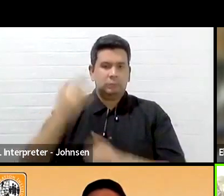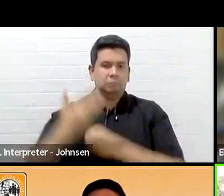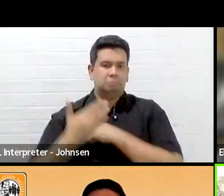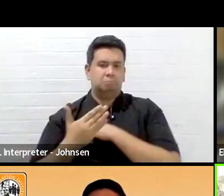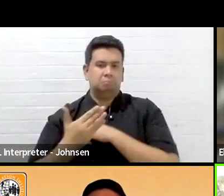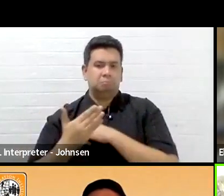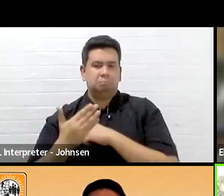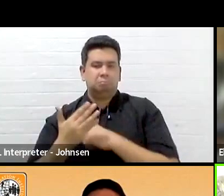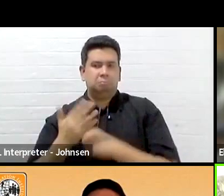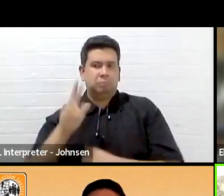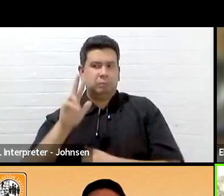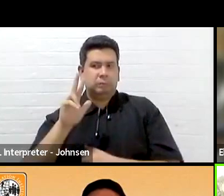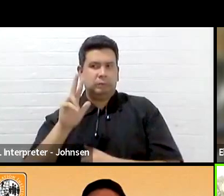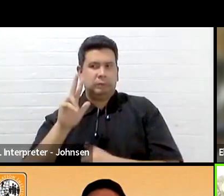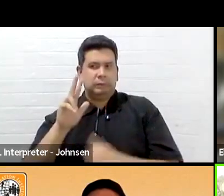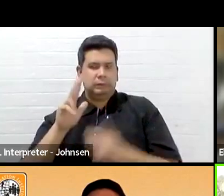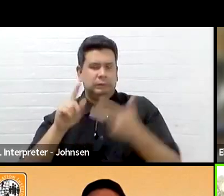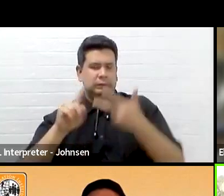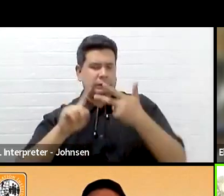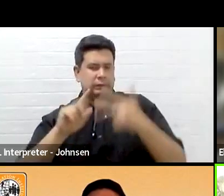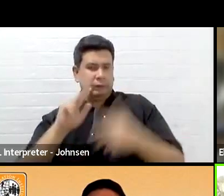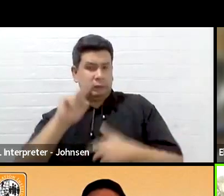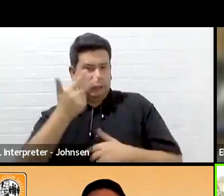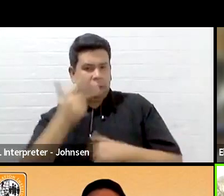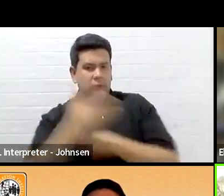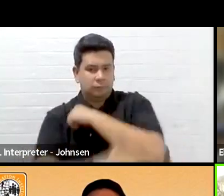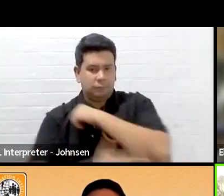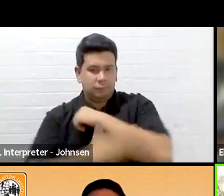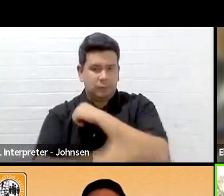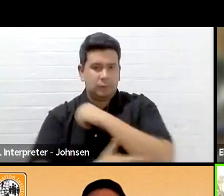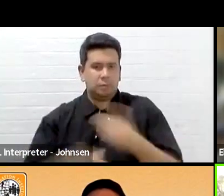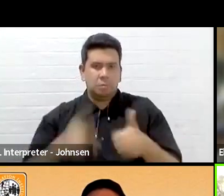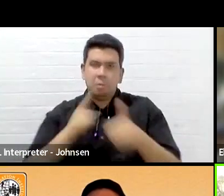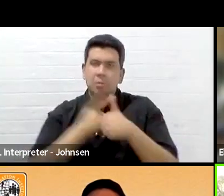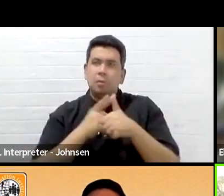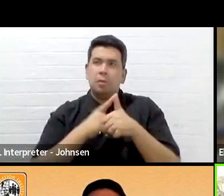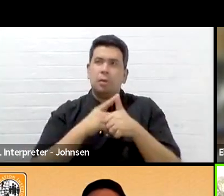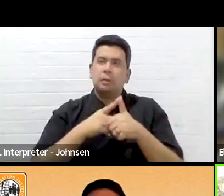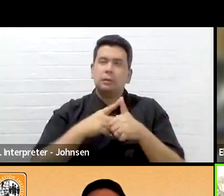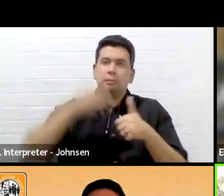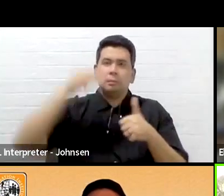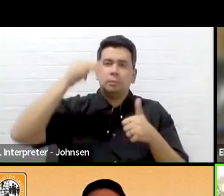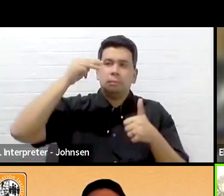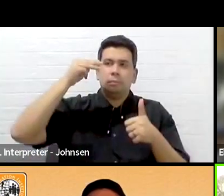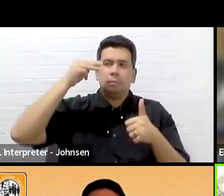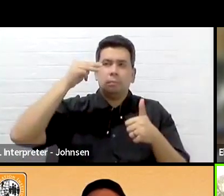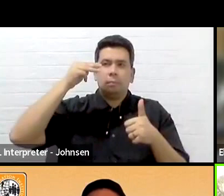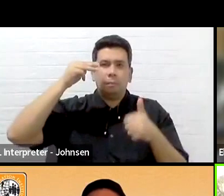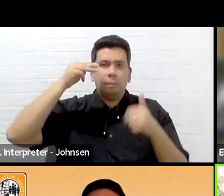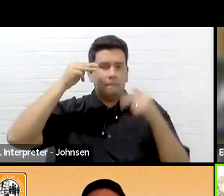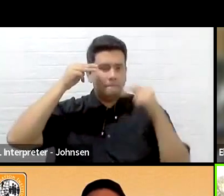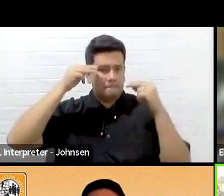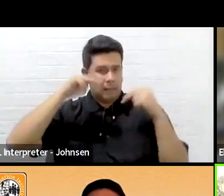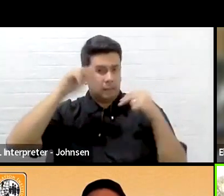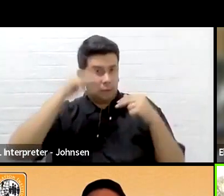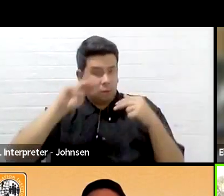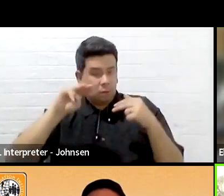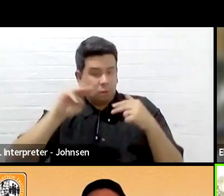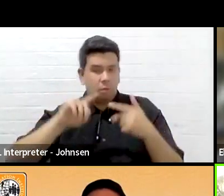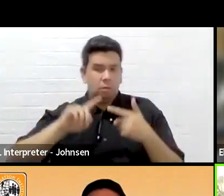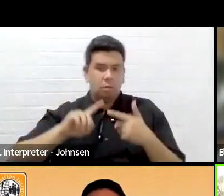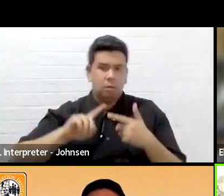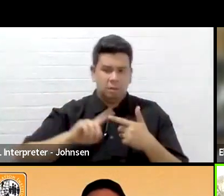fatality rate from COVID. I think Mexico is one and Colombia is probably number one. Indonesia